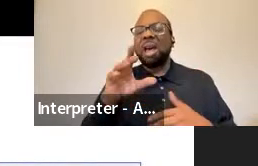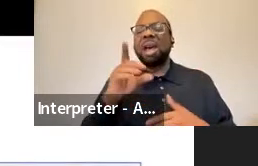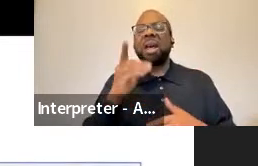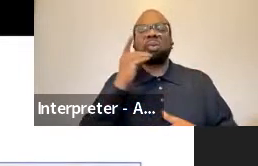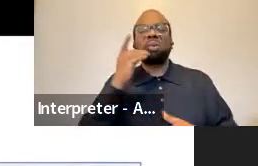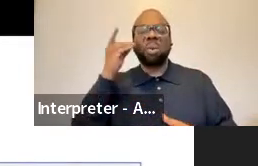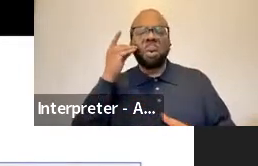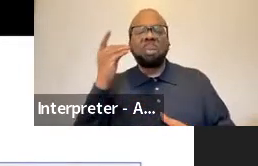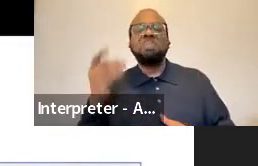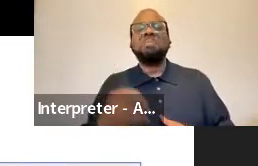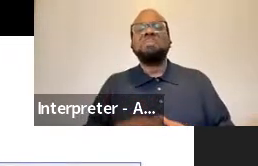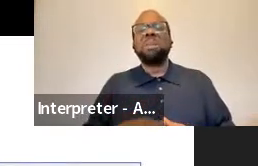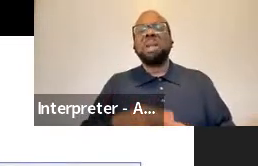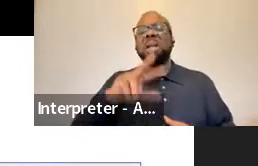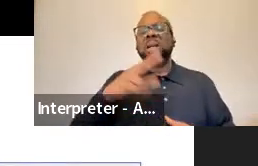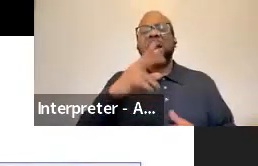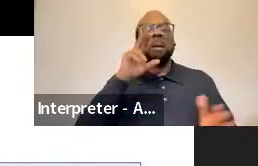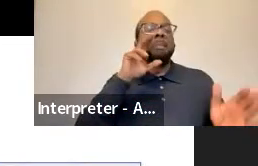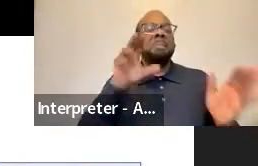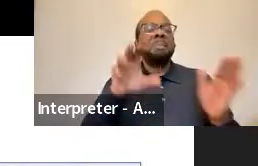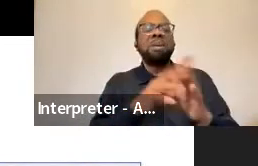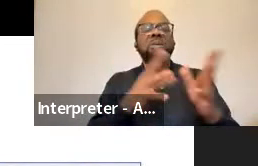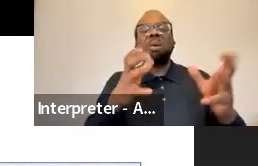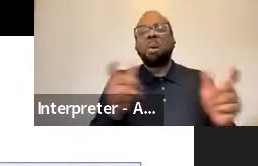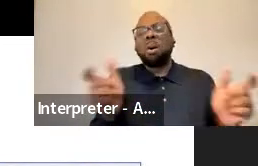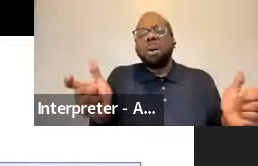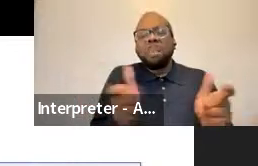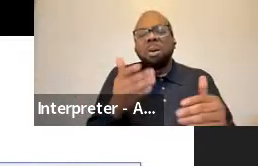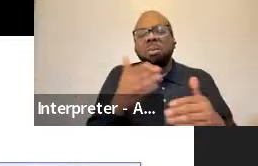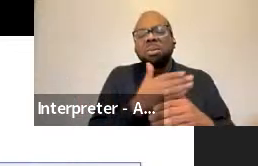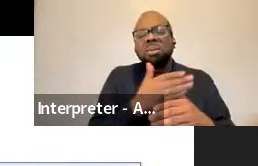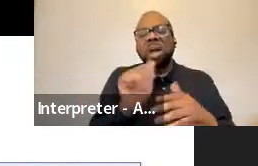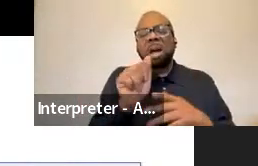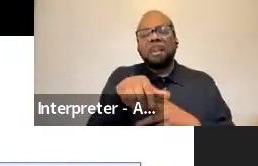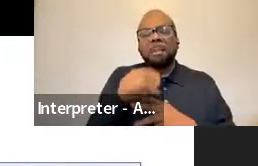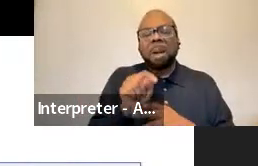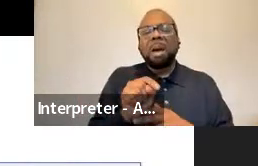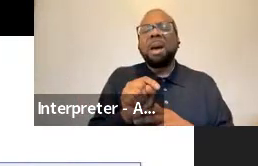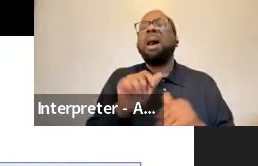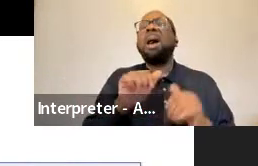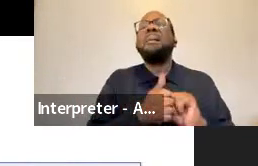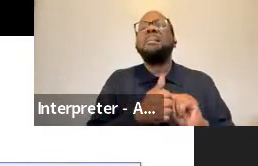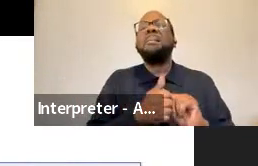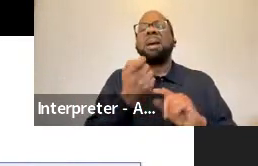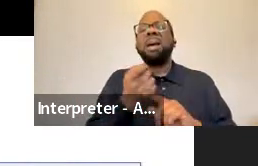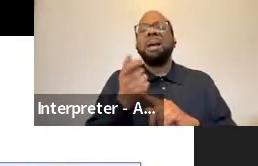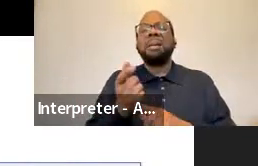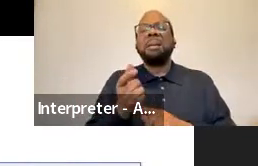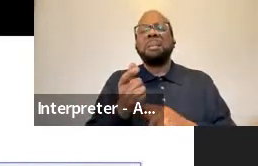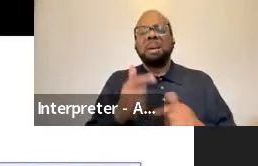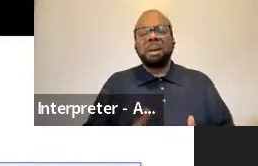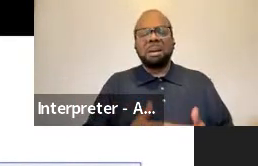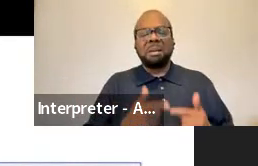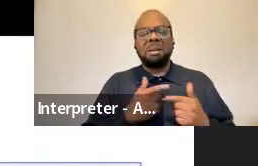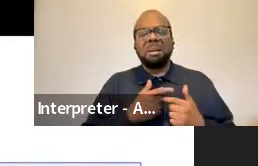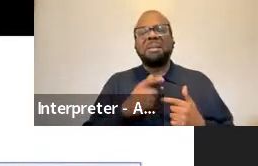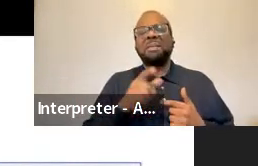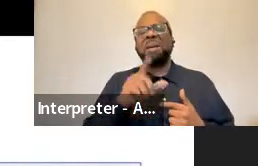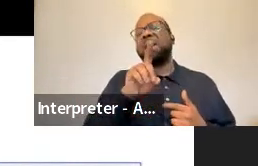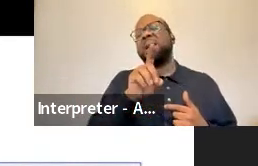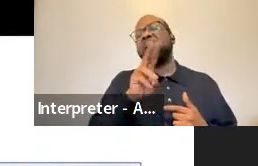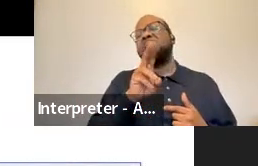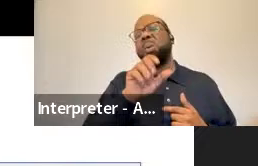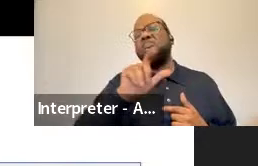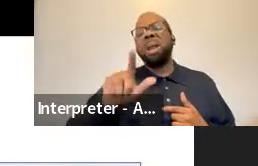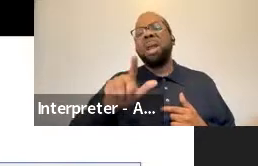As shown in the second image, we will also allow small and shared apartments through eliminating the dwelling unit factor, a measure of the minimum